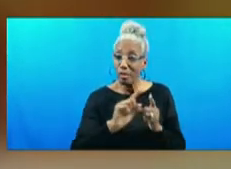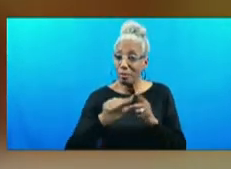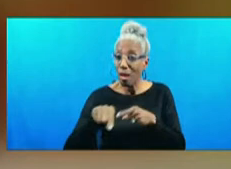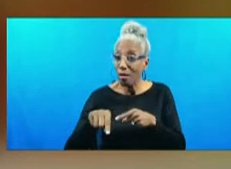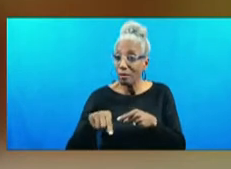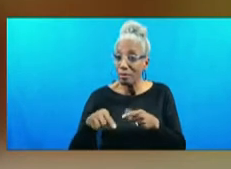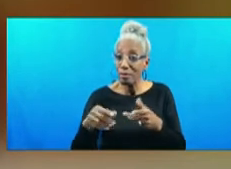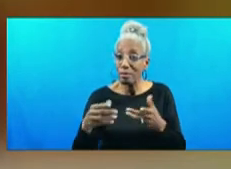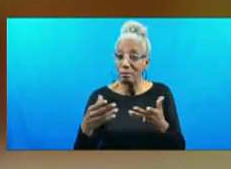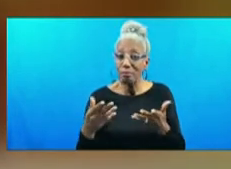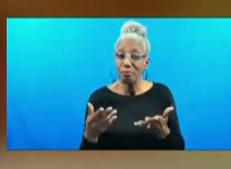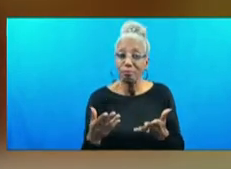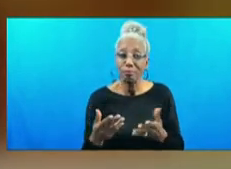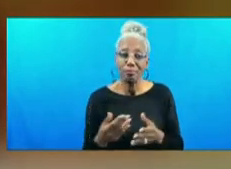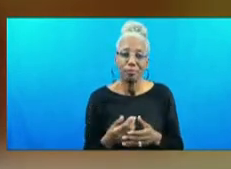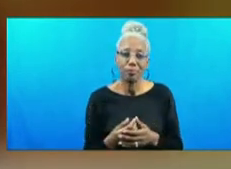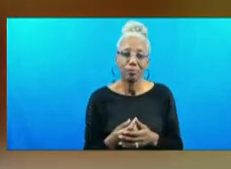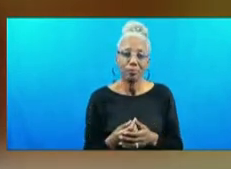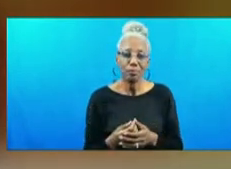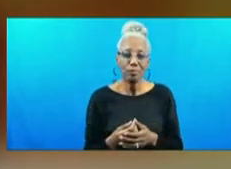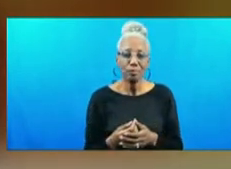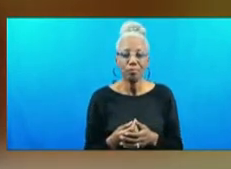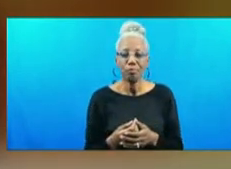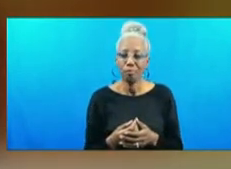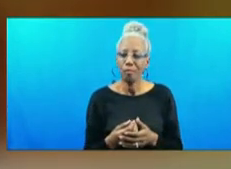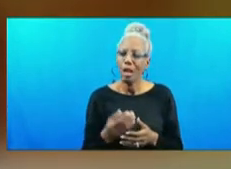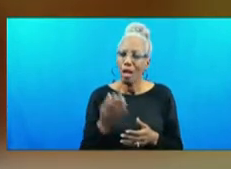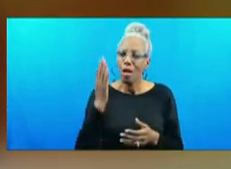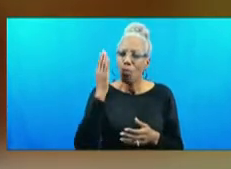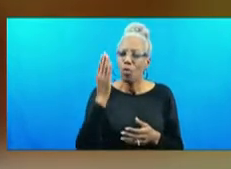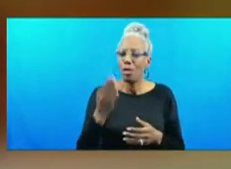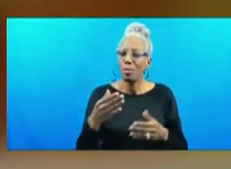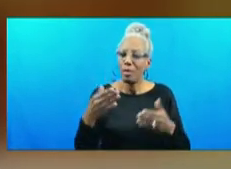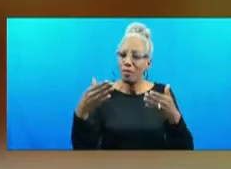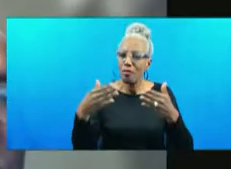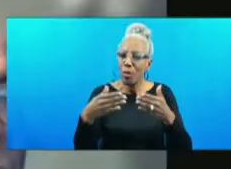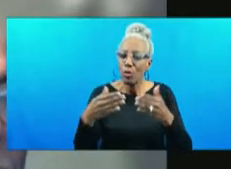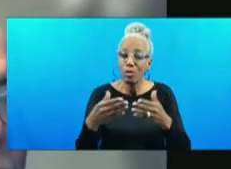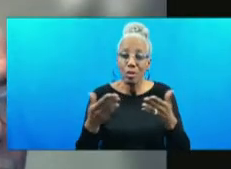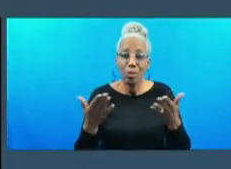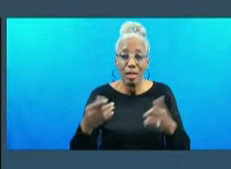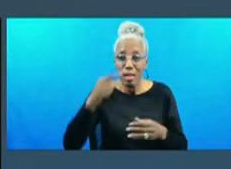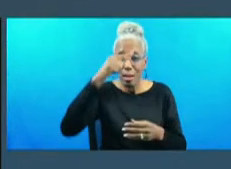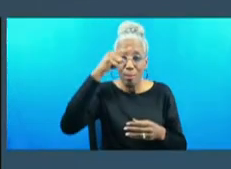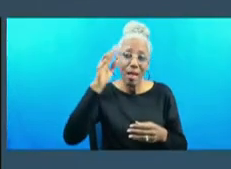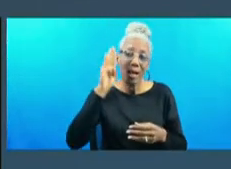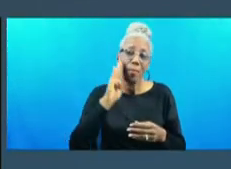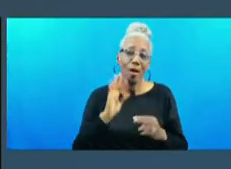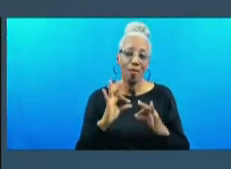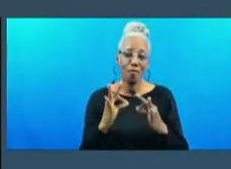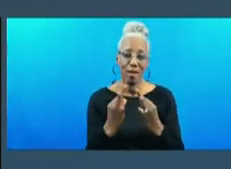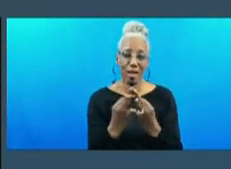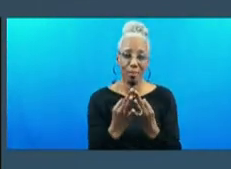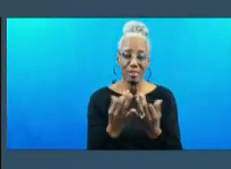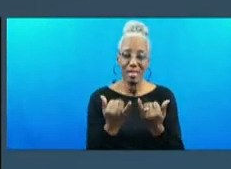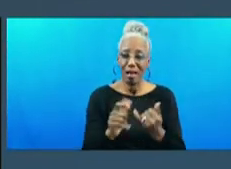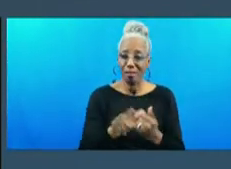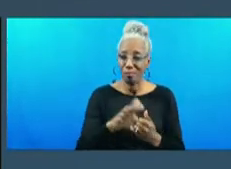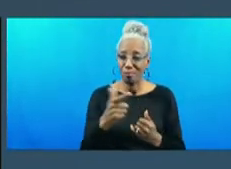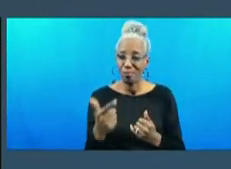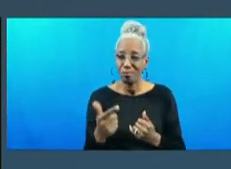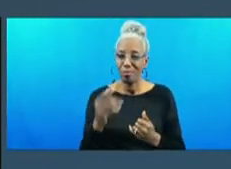the lens of our Black and Brown families. So with that, I'm going to pass it on to Byron. We're very excited and we'll